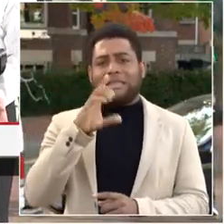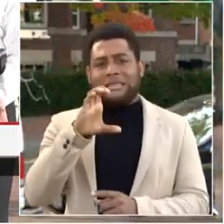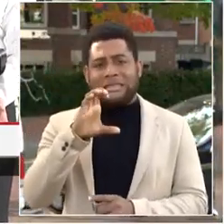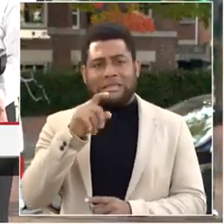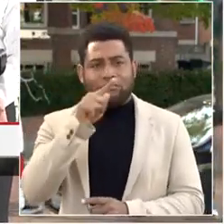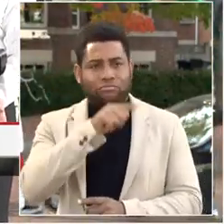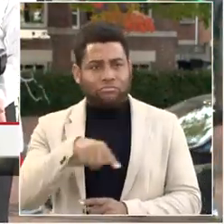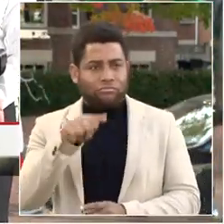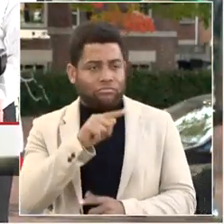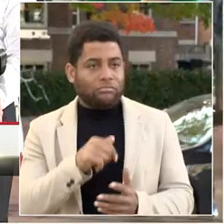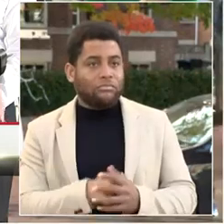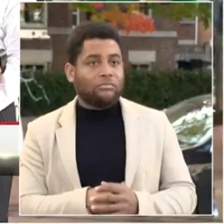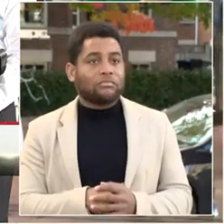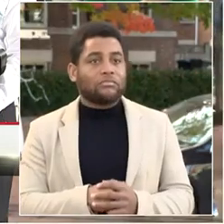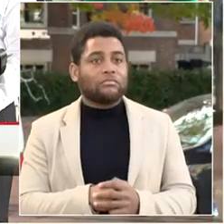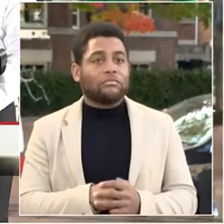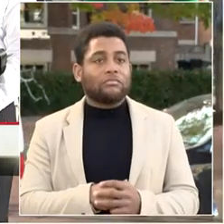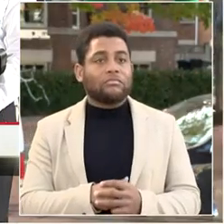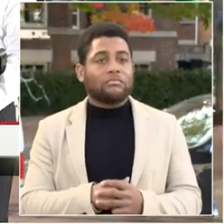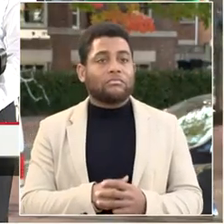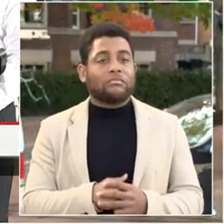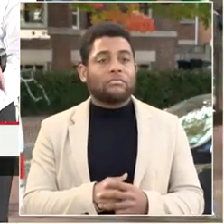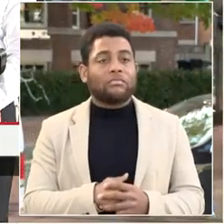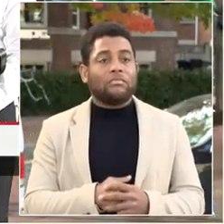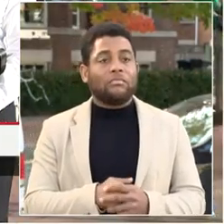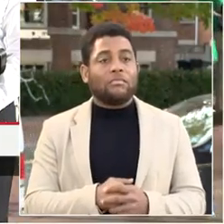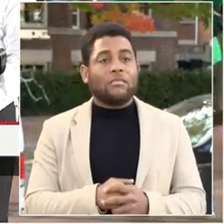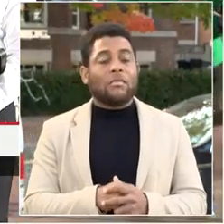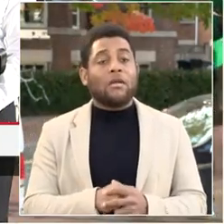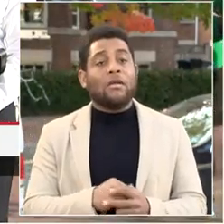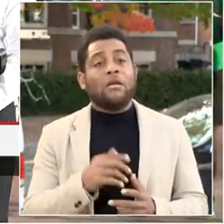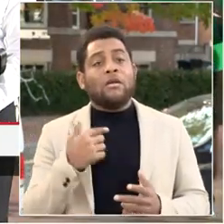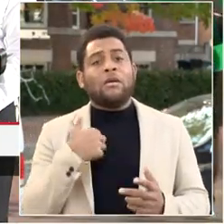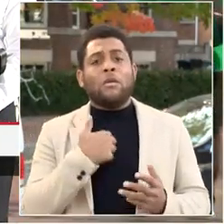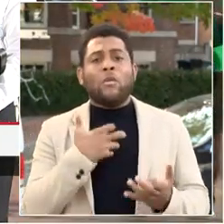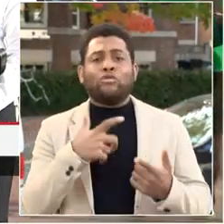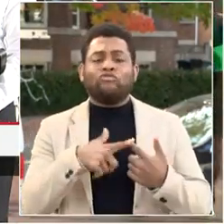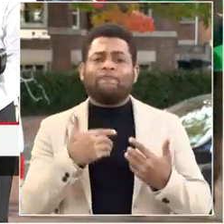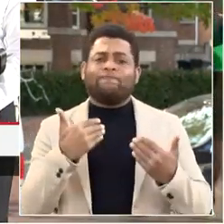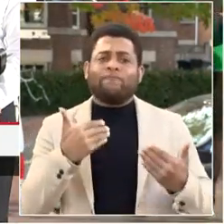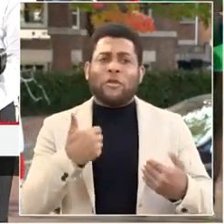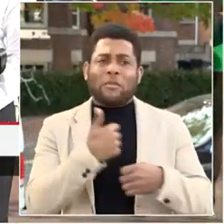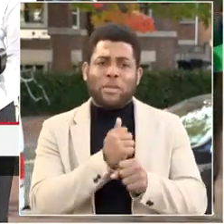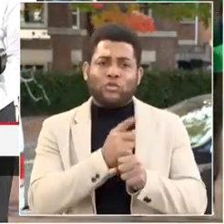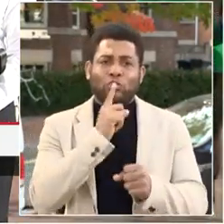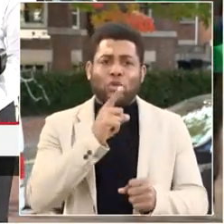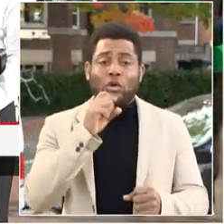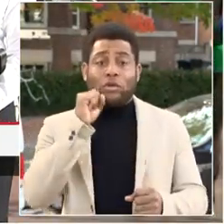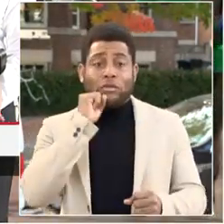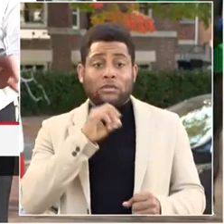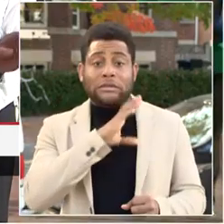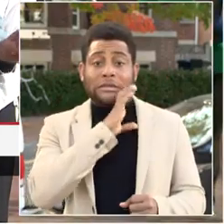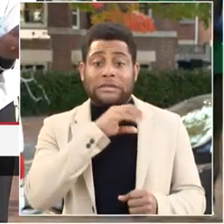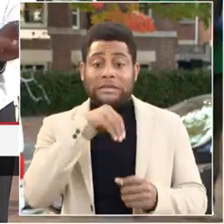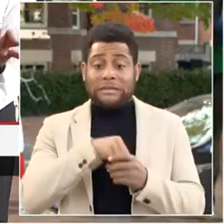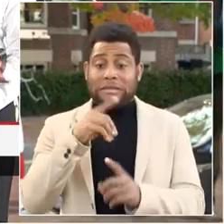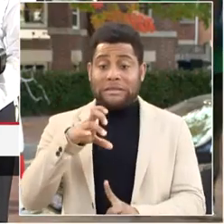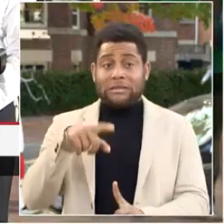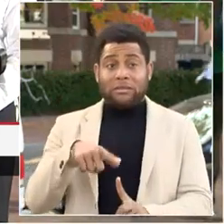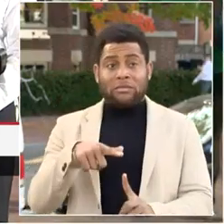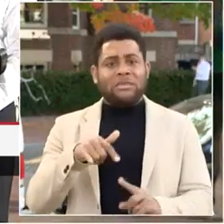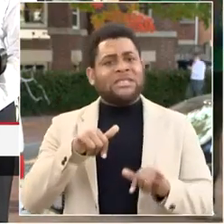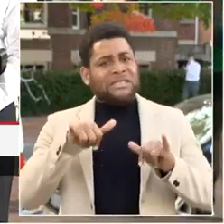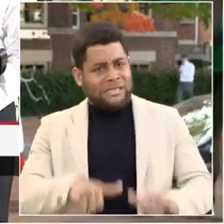by its members. The twist we take here in Mount Pleasant is to focus on aging in the community. Our members are people